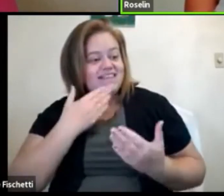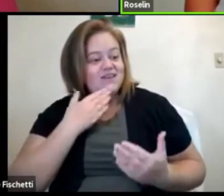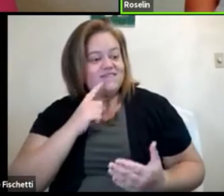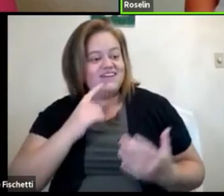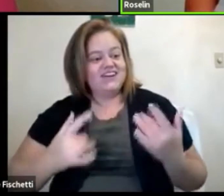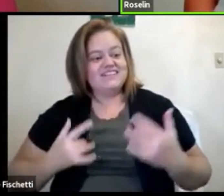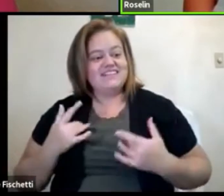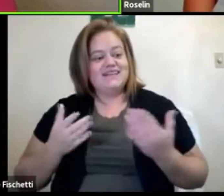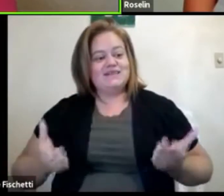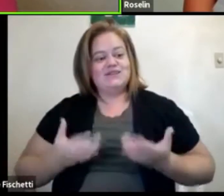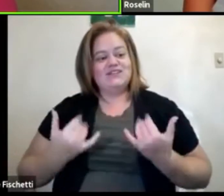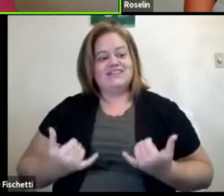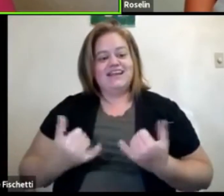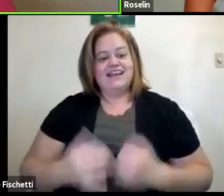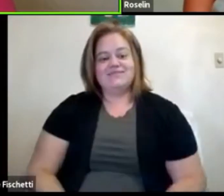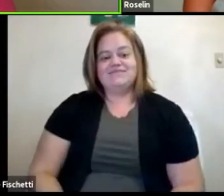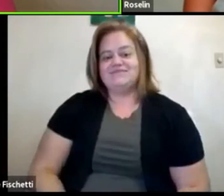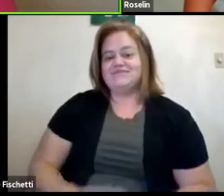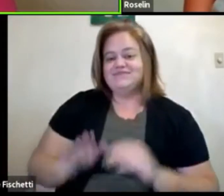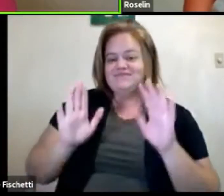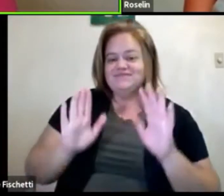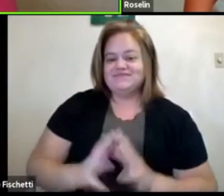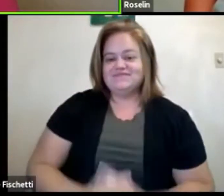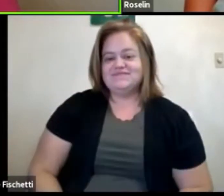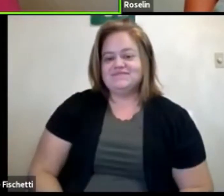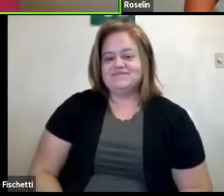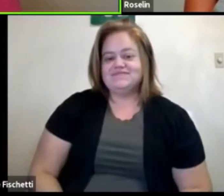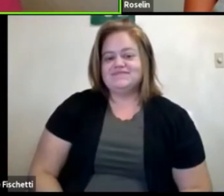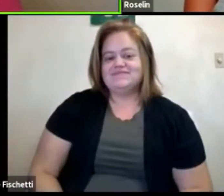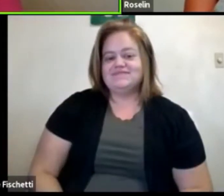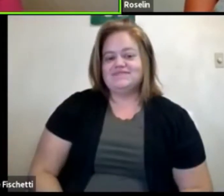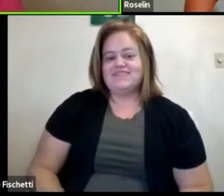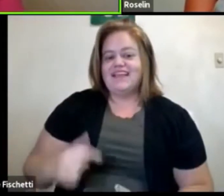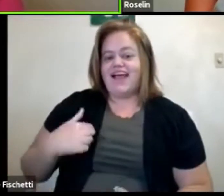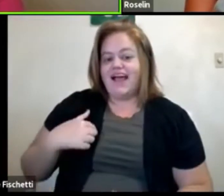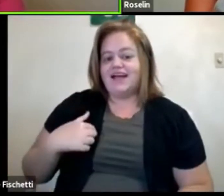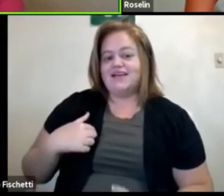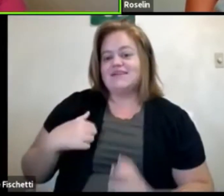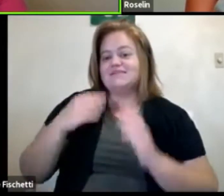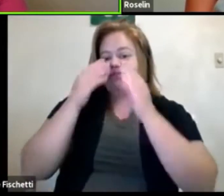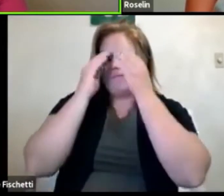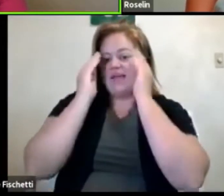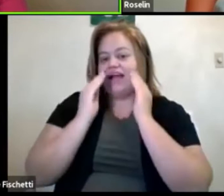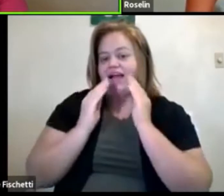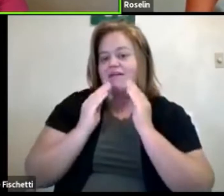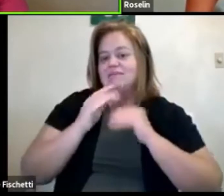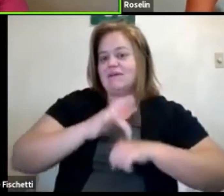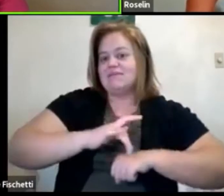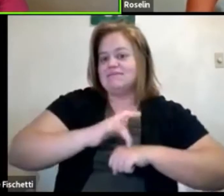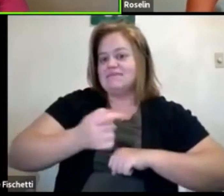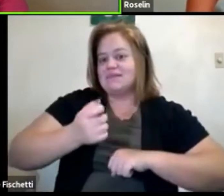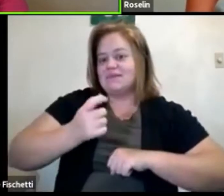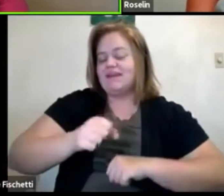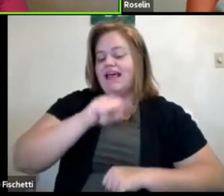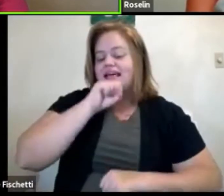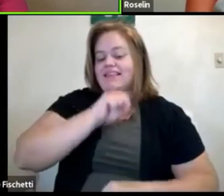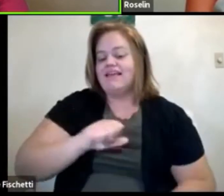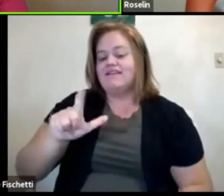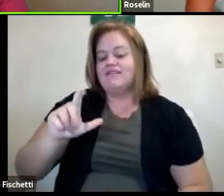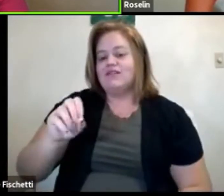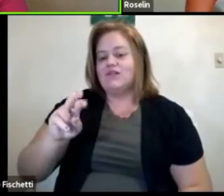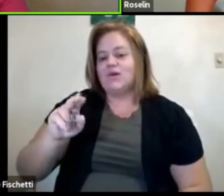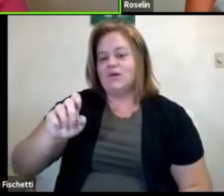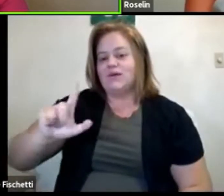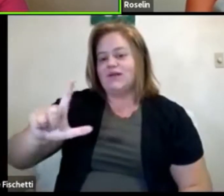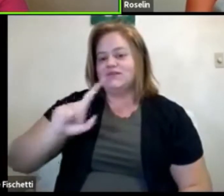excited to be here today. Oh, great. I have to say, I'm kind of makeup obsessed and I love a lot of L'Oreal products. So I'm super